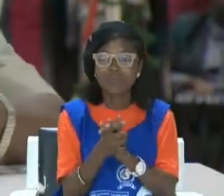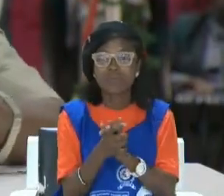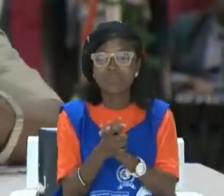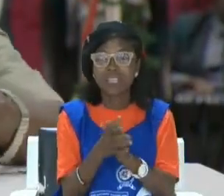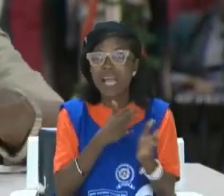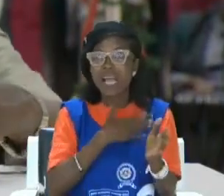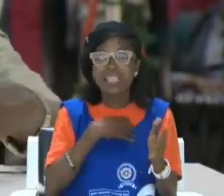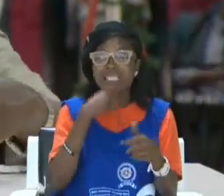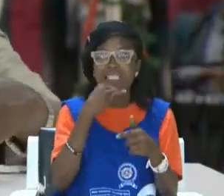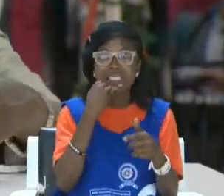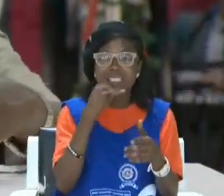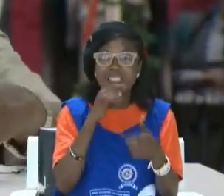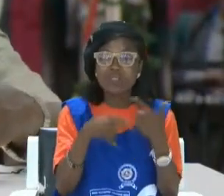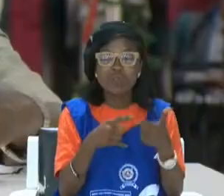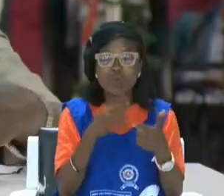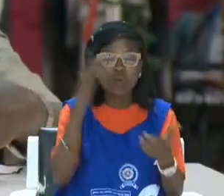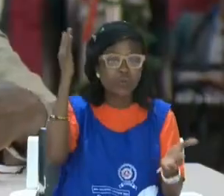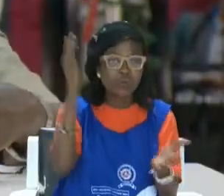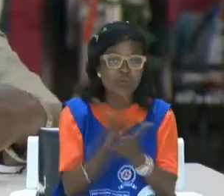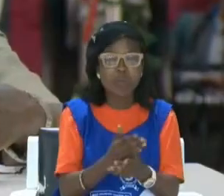And it's not going to stop blowing.